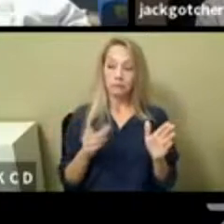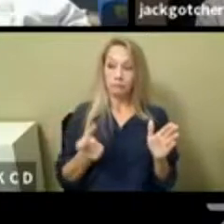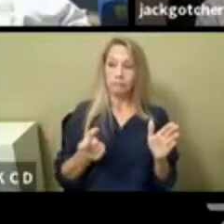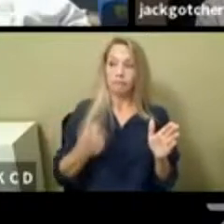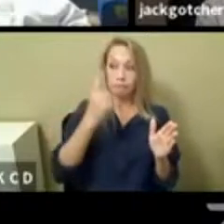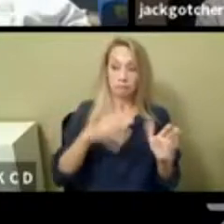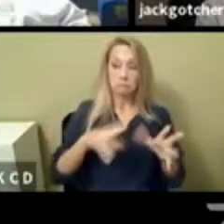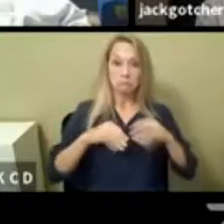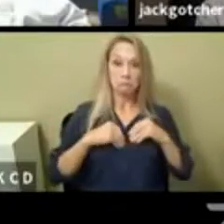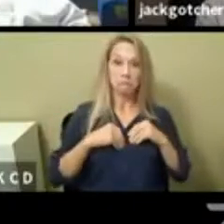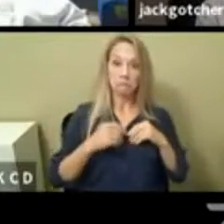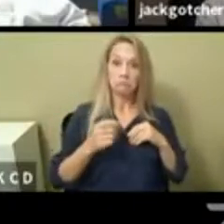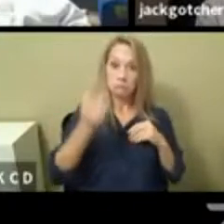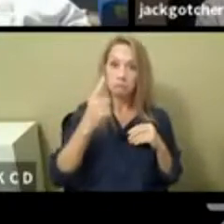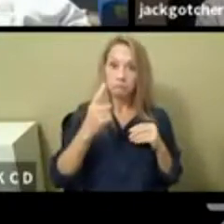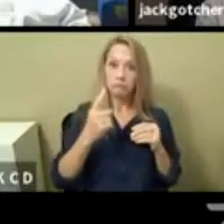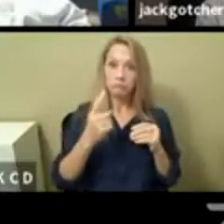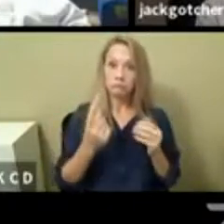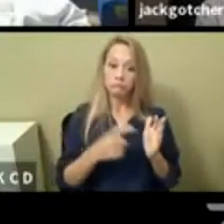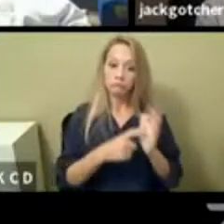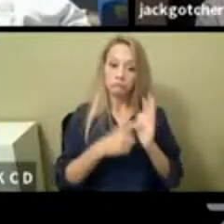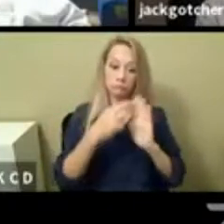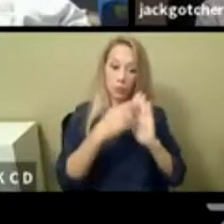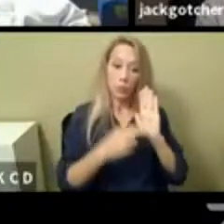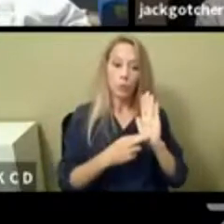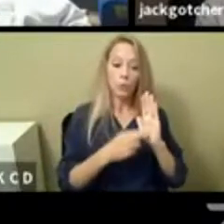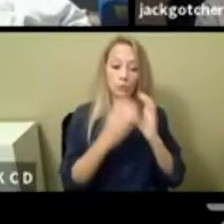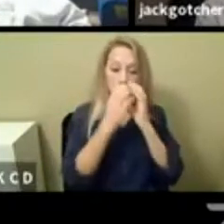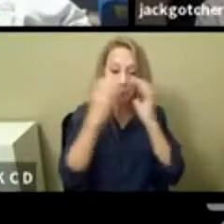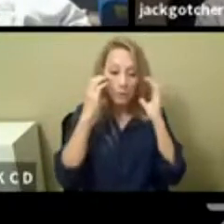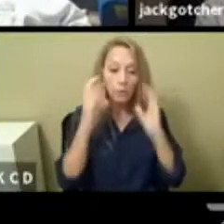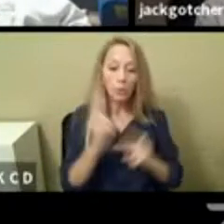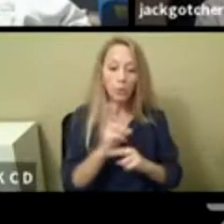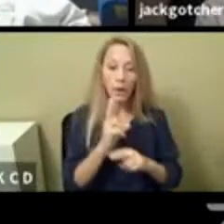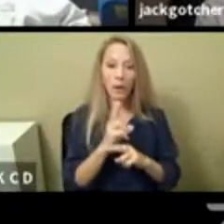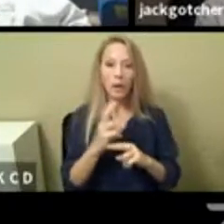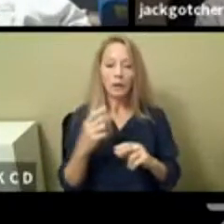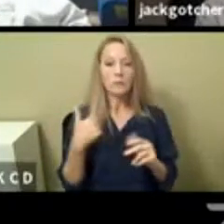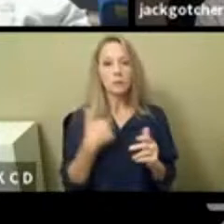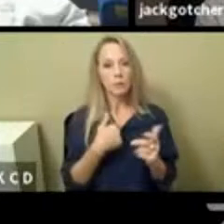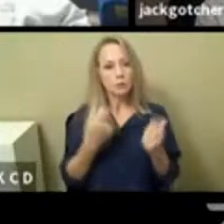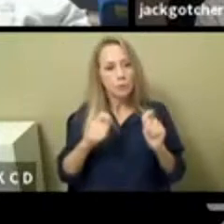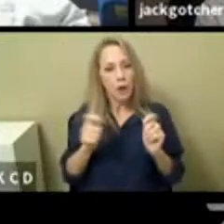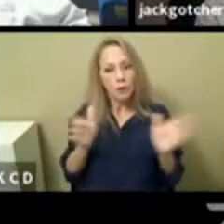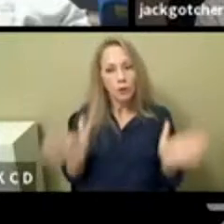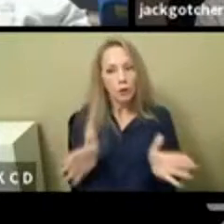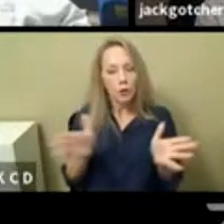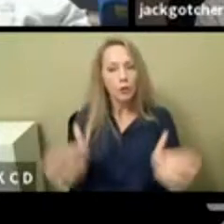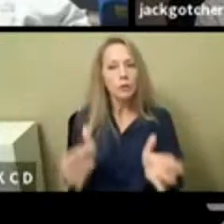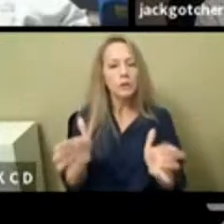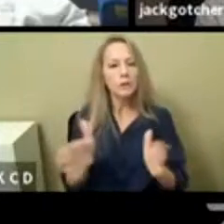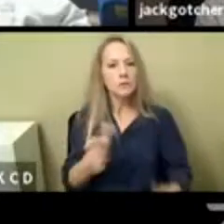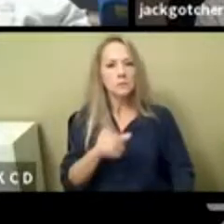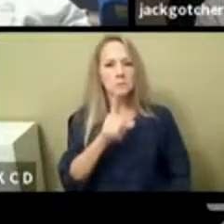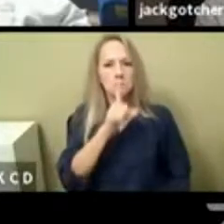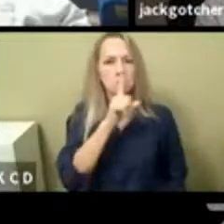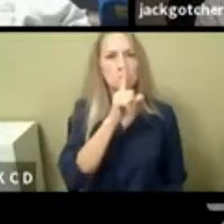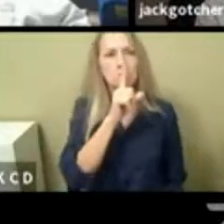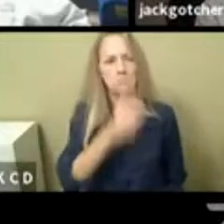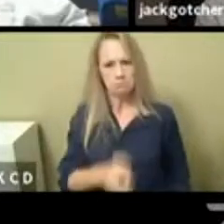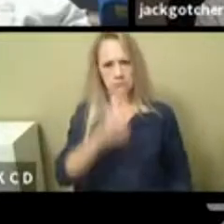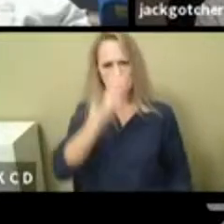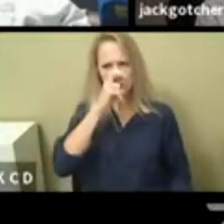a non-authoritarian approach to encouraging folks to